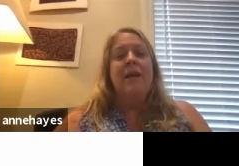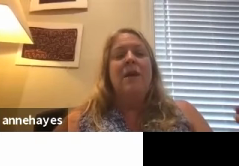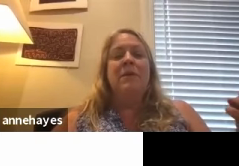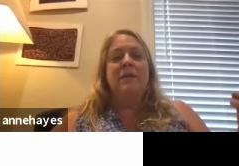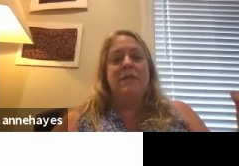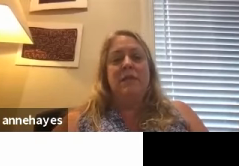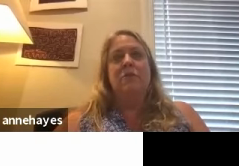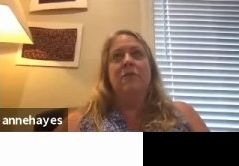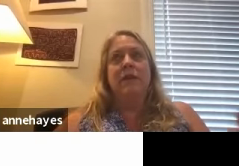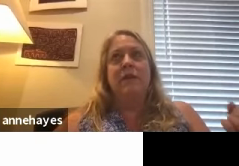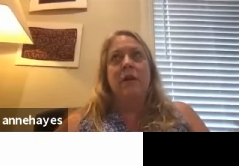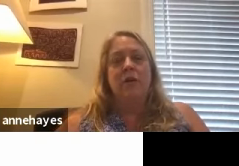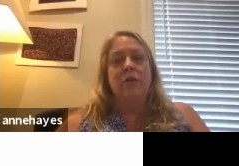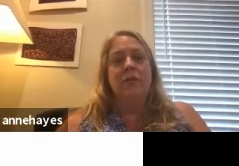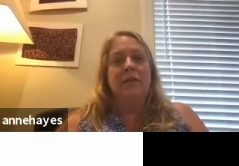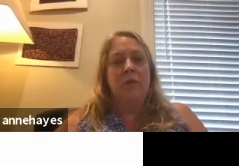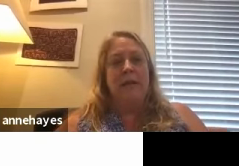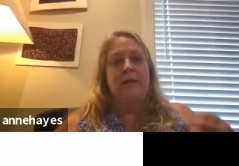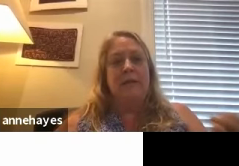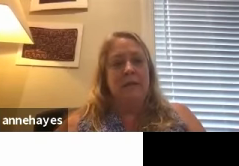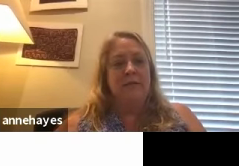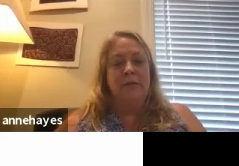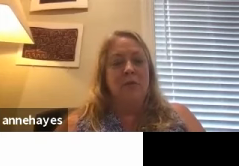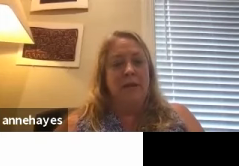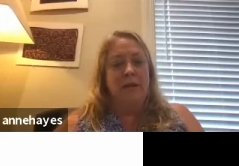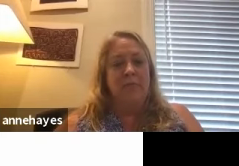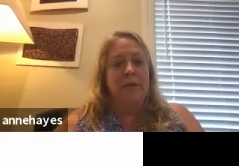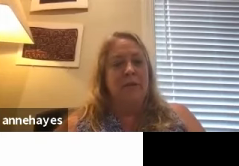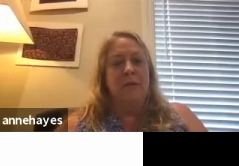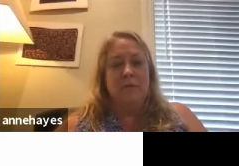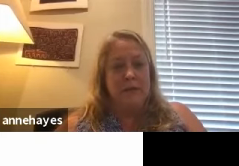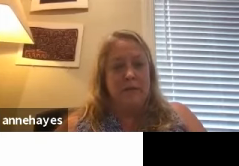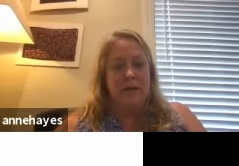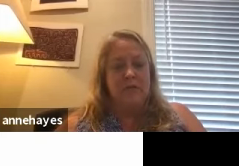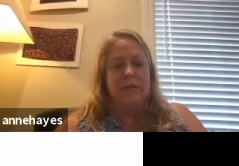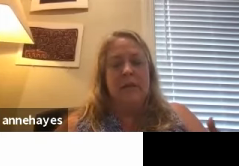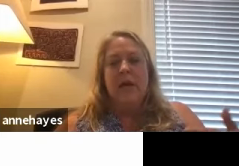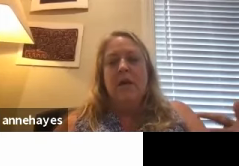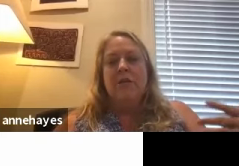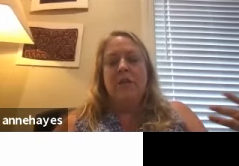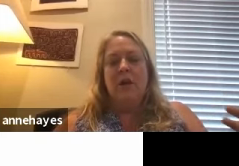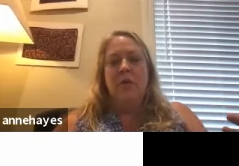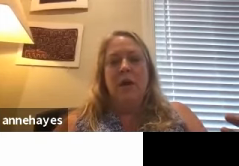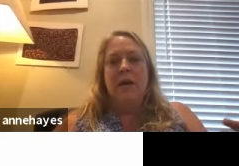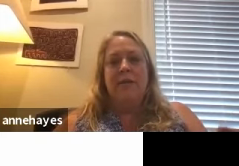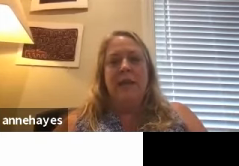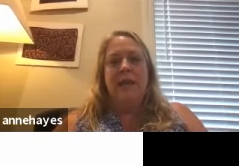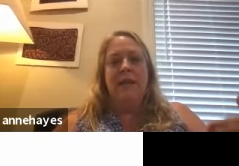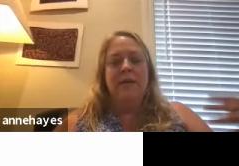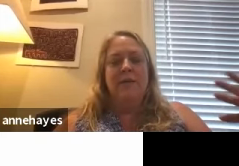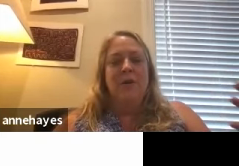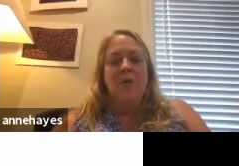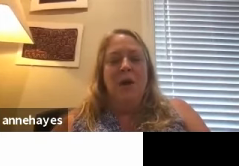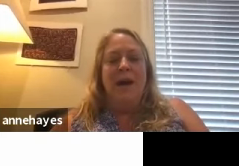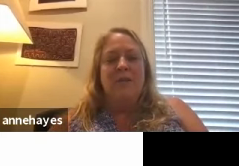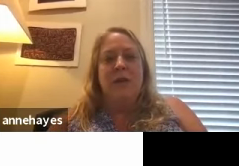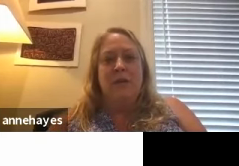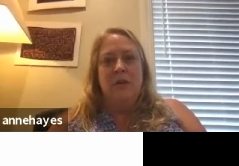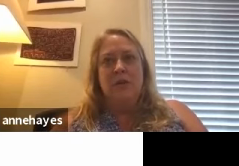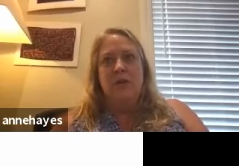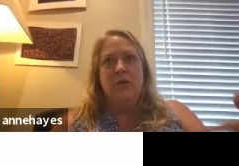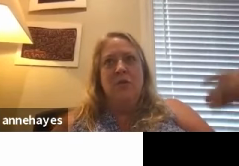already, but gives teachers very concrete ways to deliver the curriculum within their respective countries. So I think